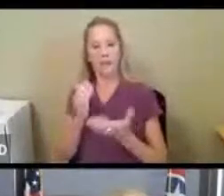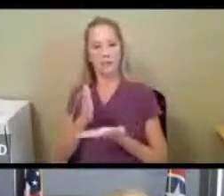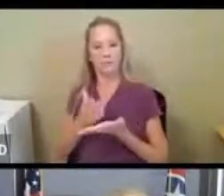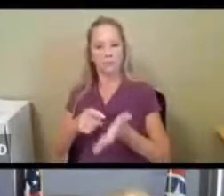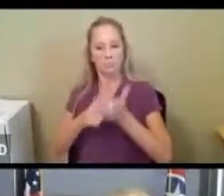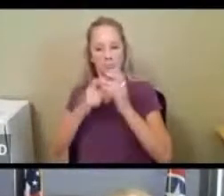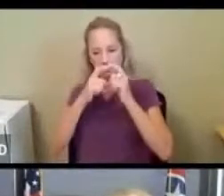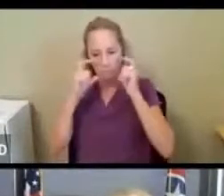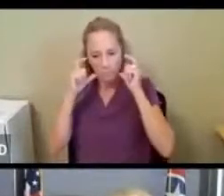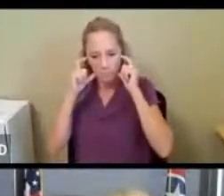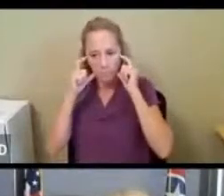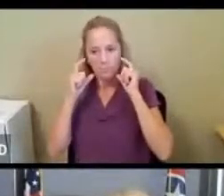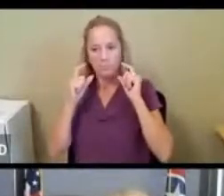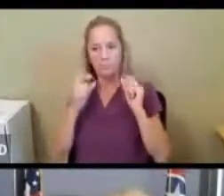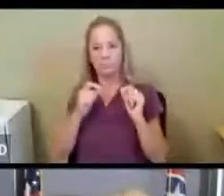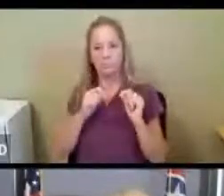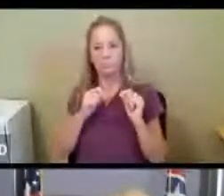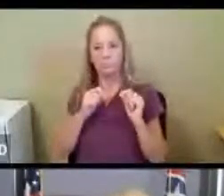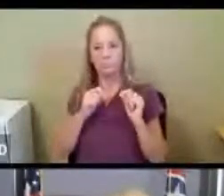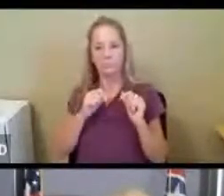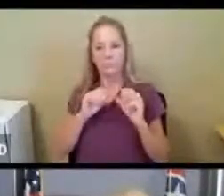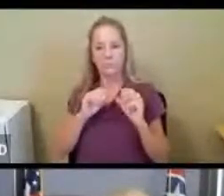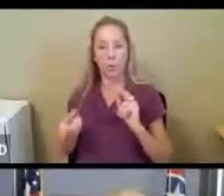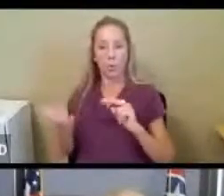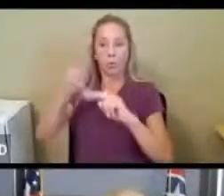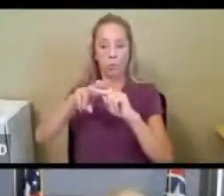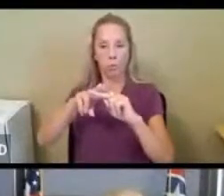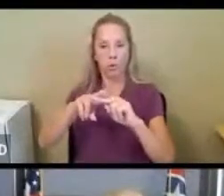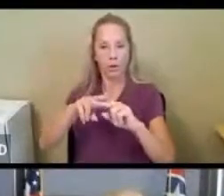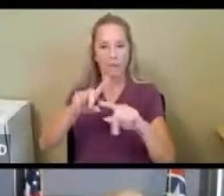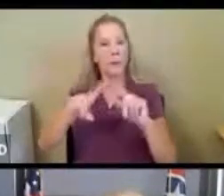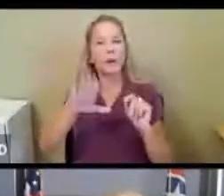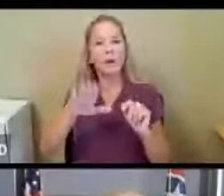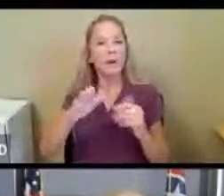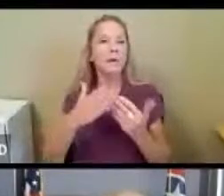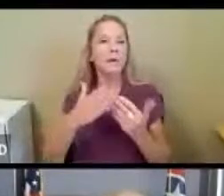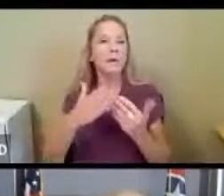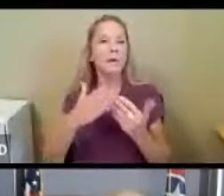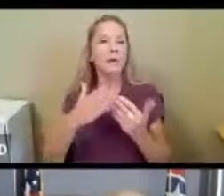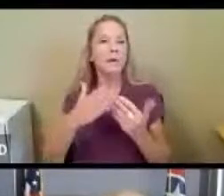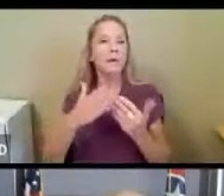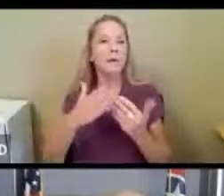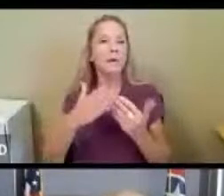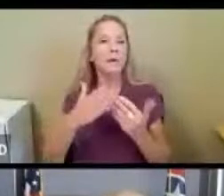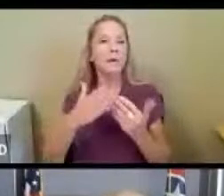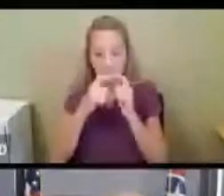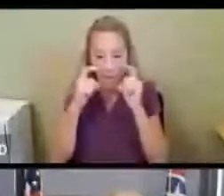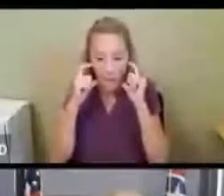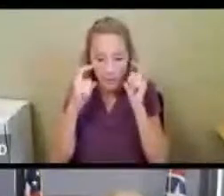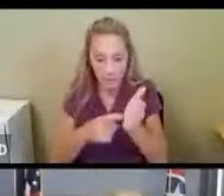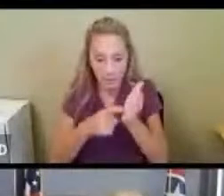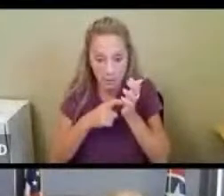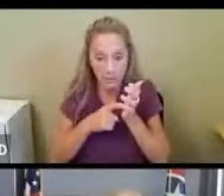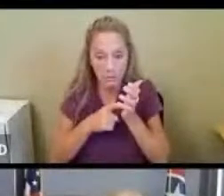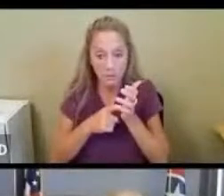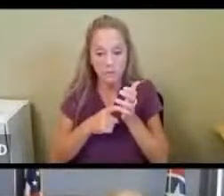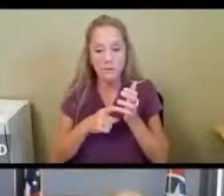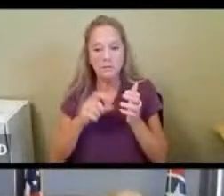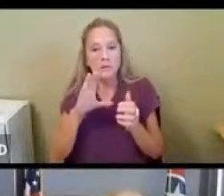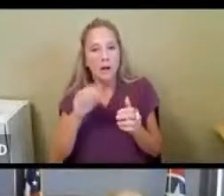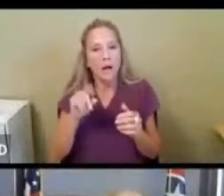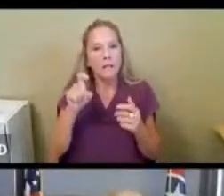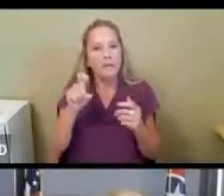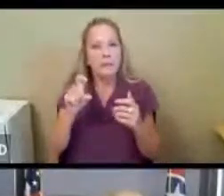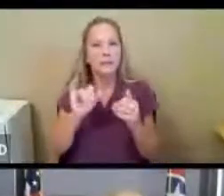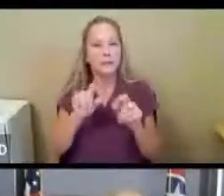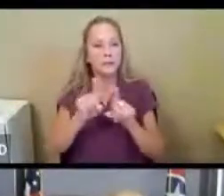cases. But even if we take the mask mandate away, the use of masks, the need for social distancing, the need to wash